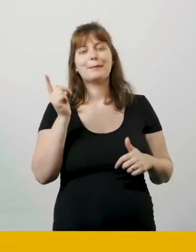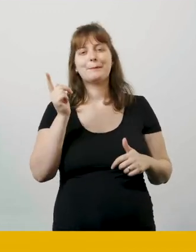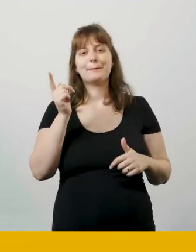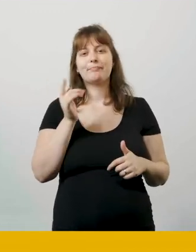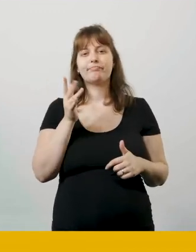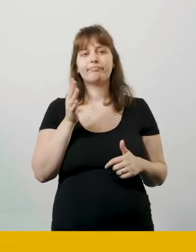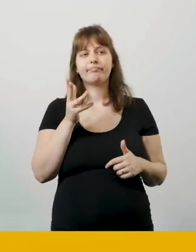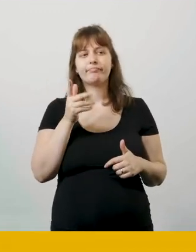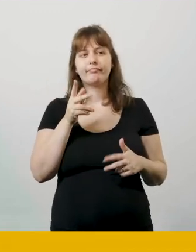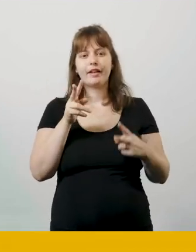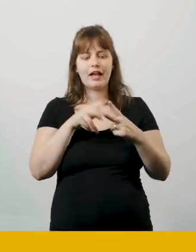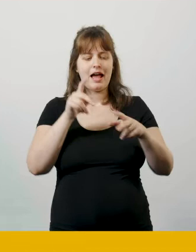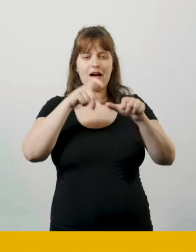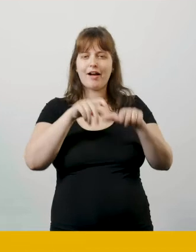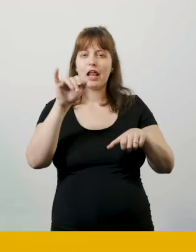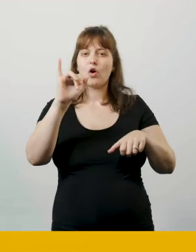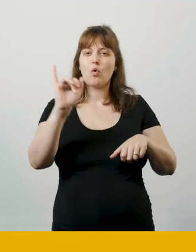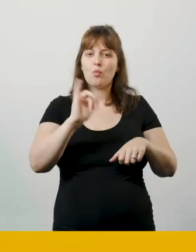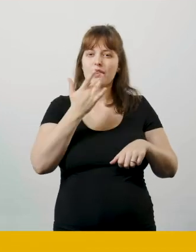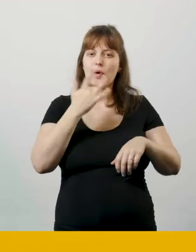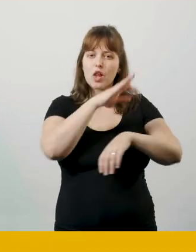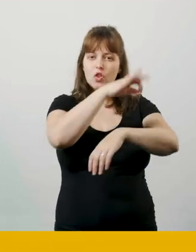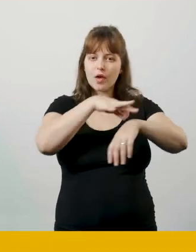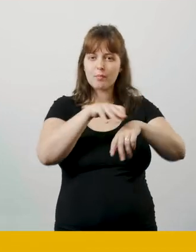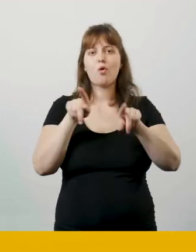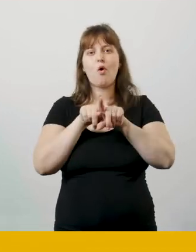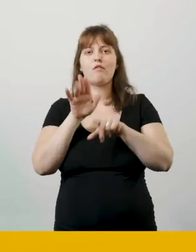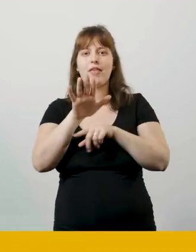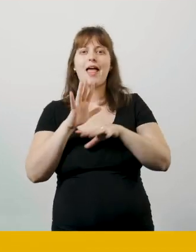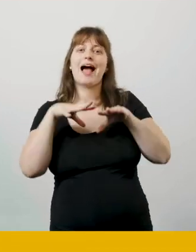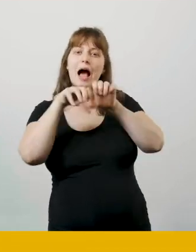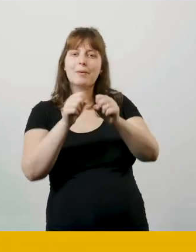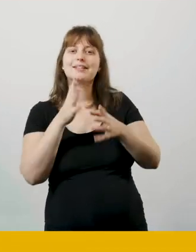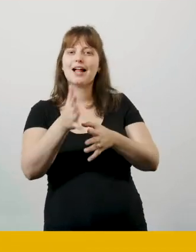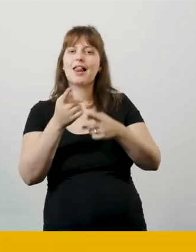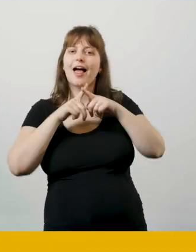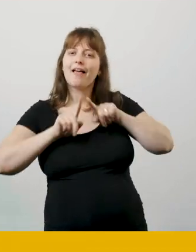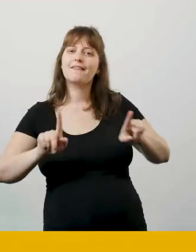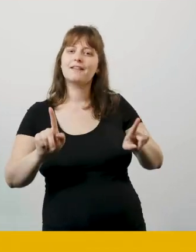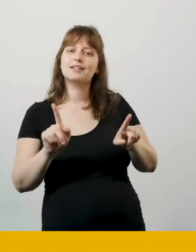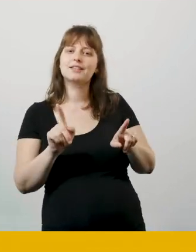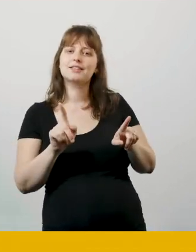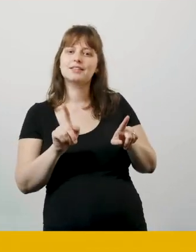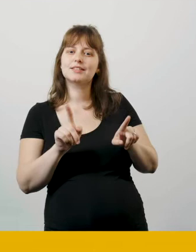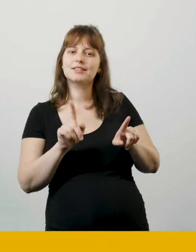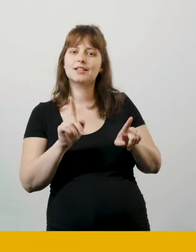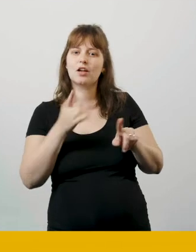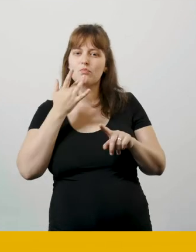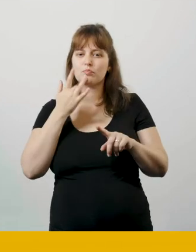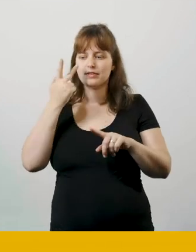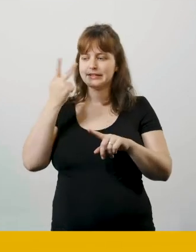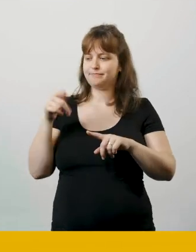it changes the way that you approach how to answer to design to